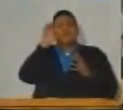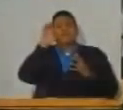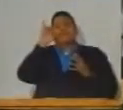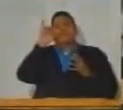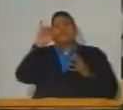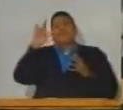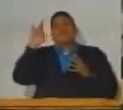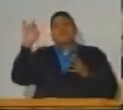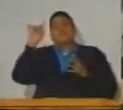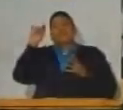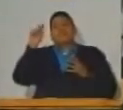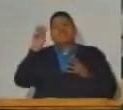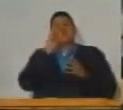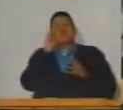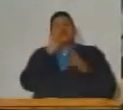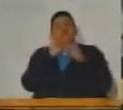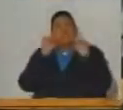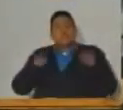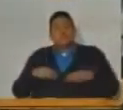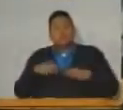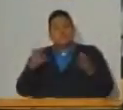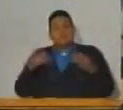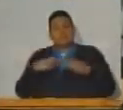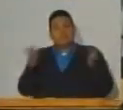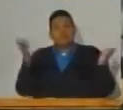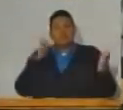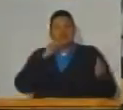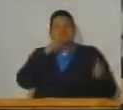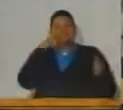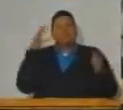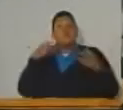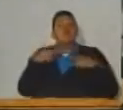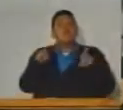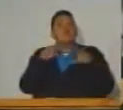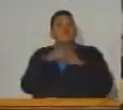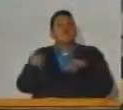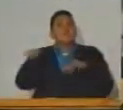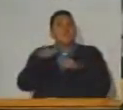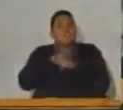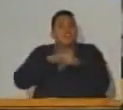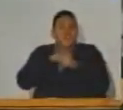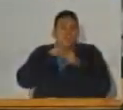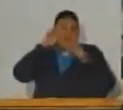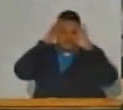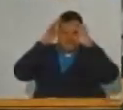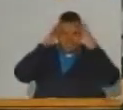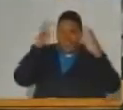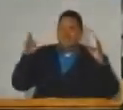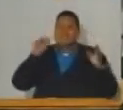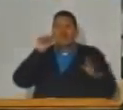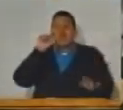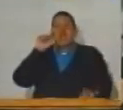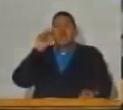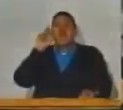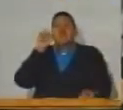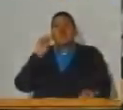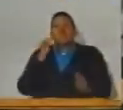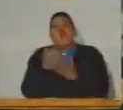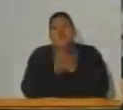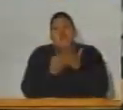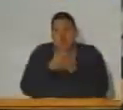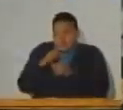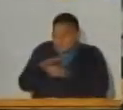system and overhauling farm roads in the Ounslow area to create an agro-economic